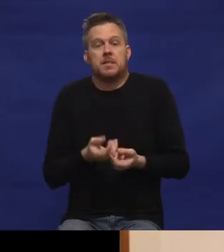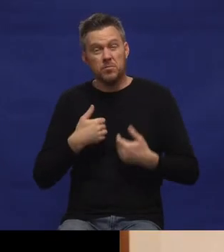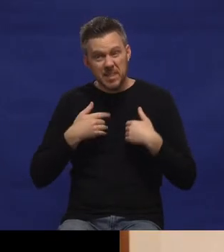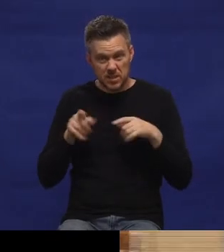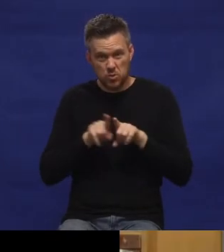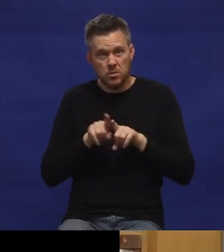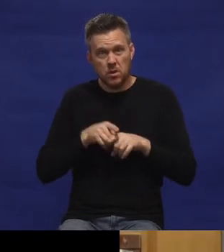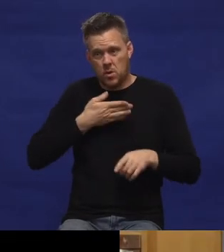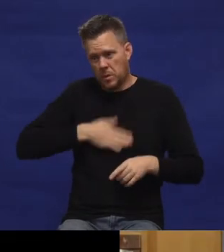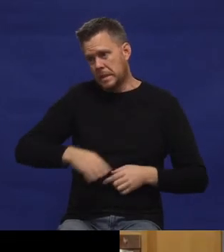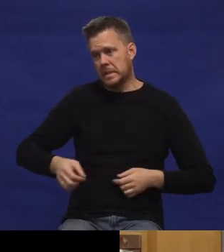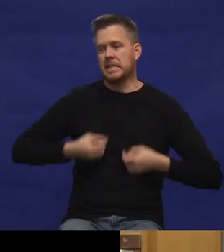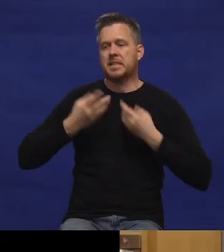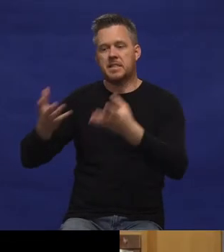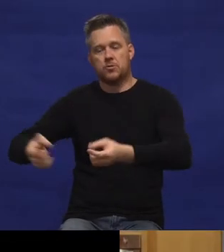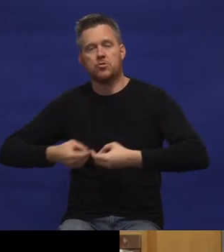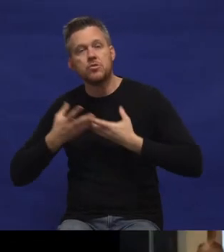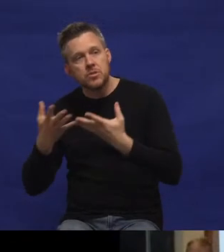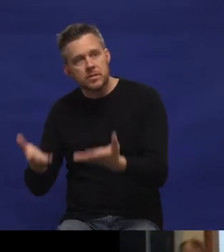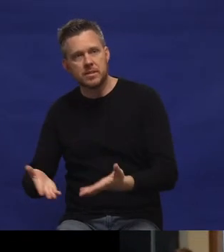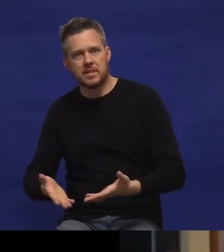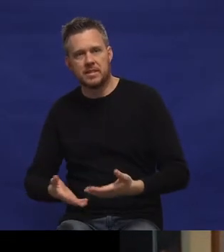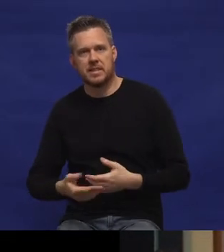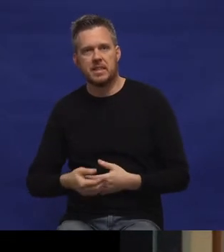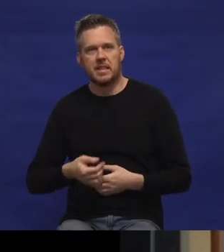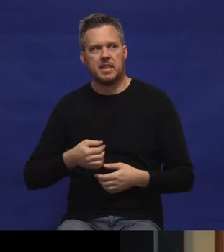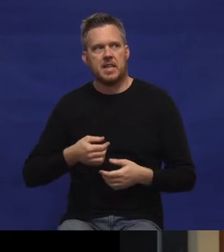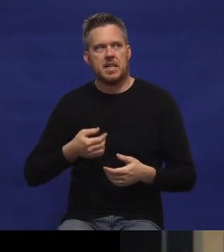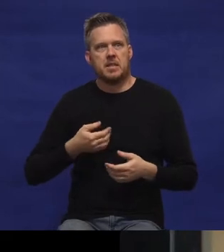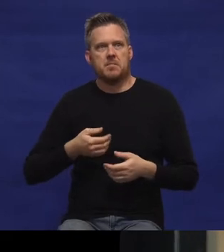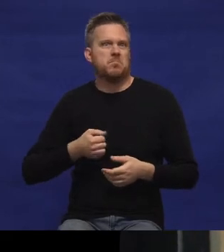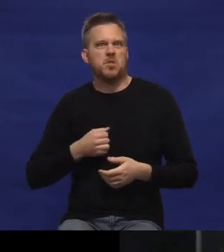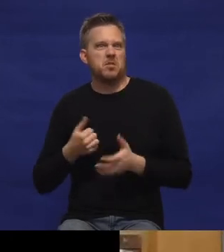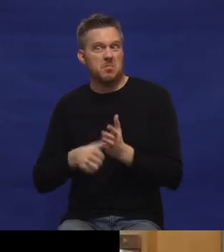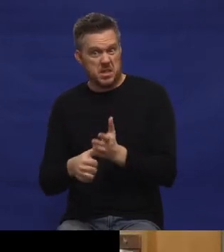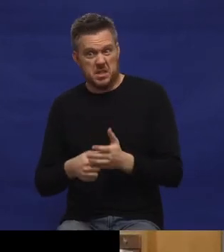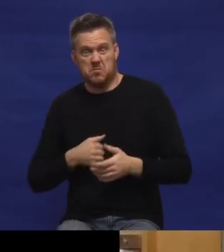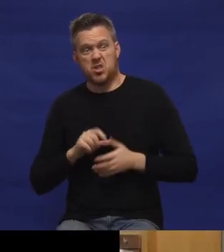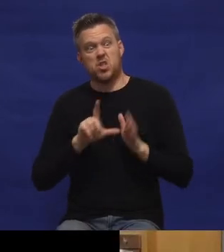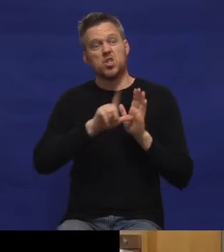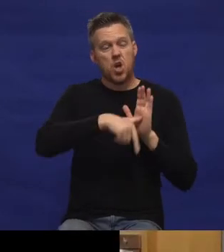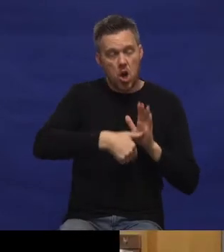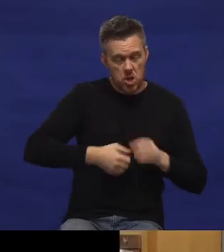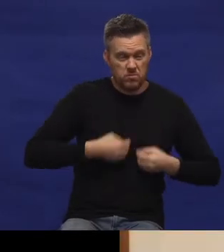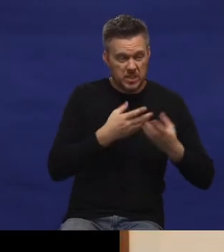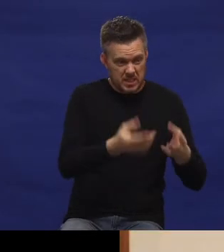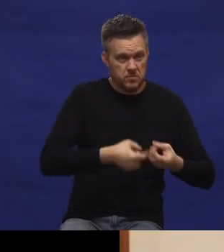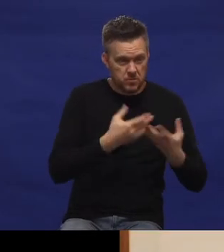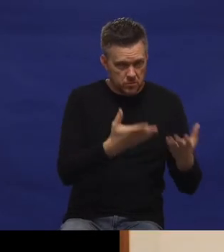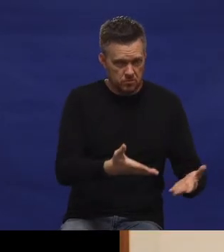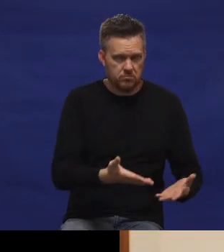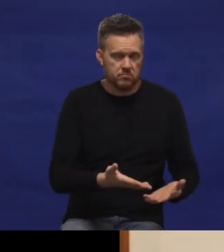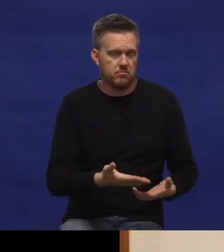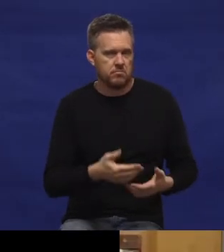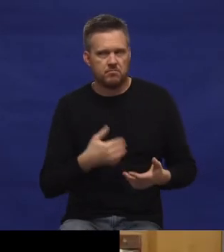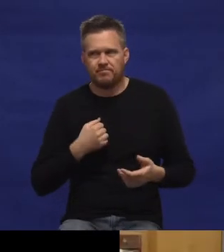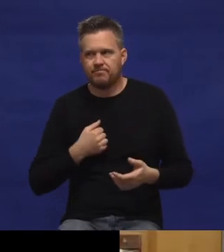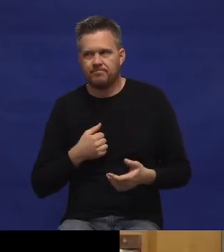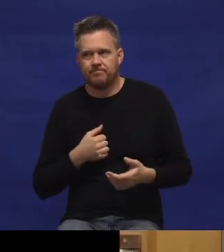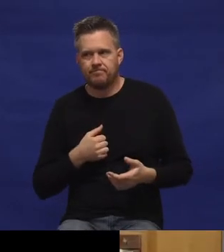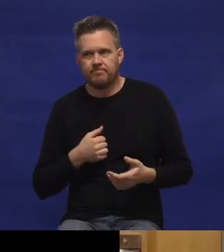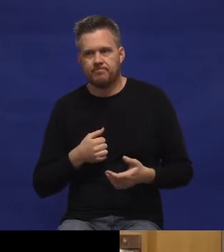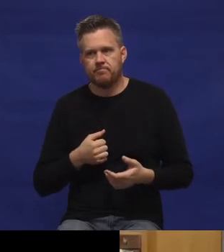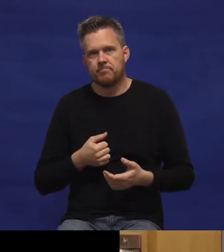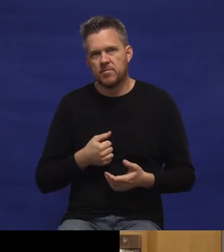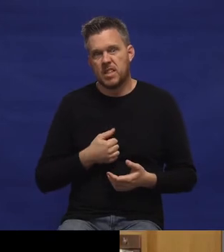well. I want to be generous with what I give. I want to be generous in the time that I give to people. I want to be generous